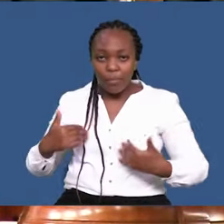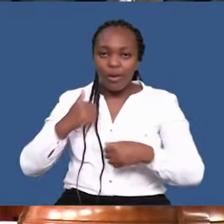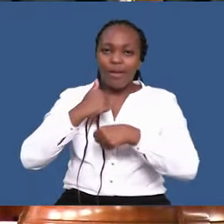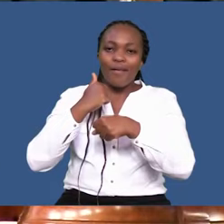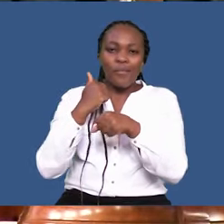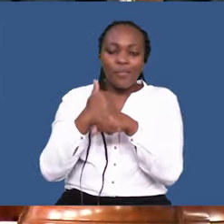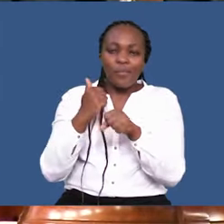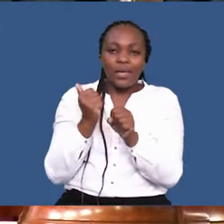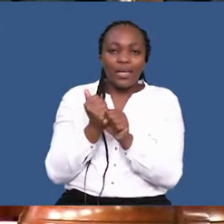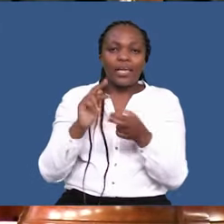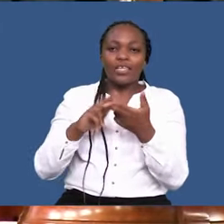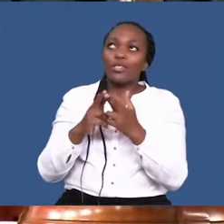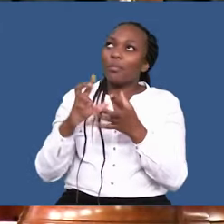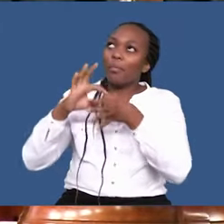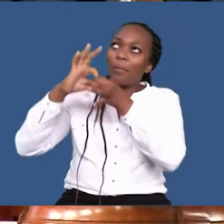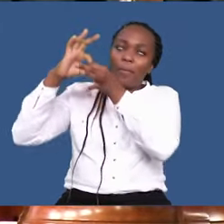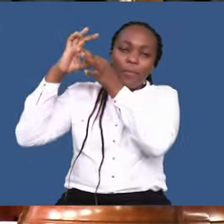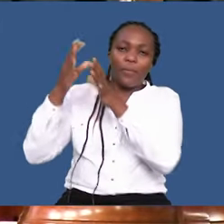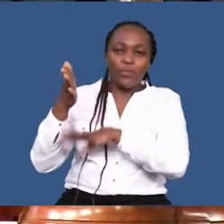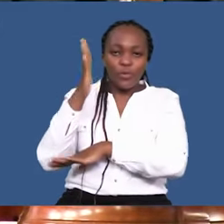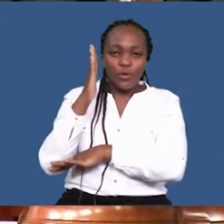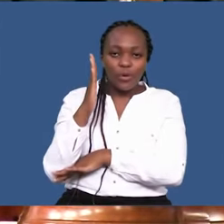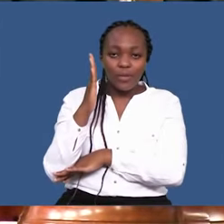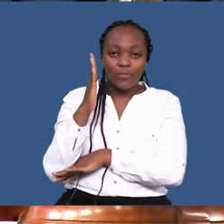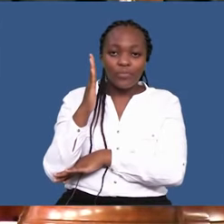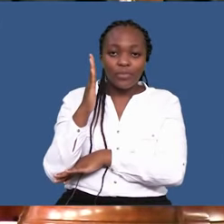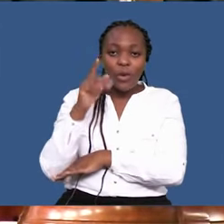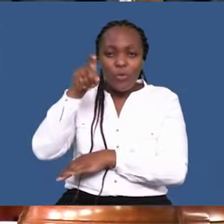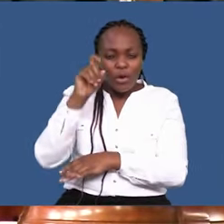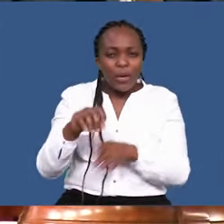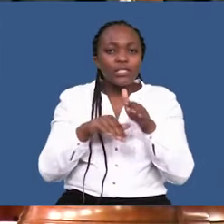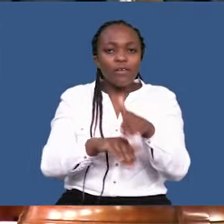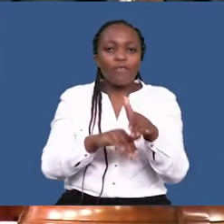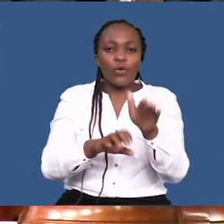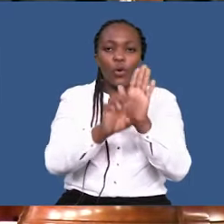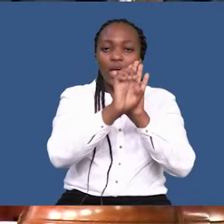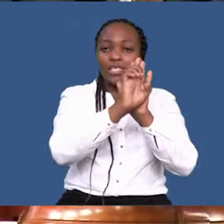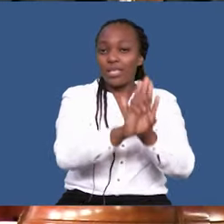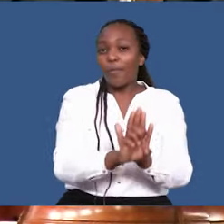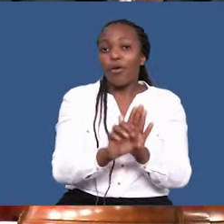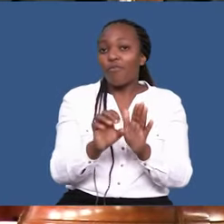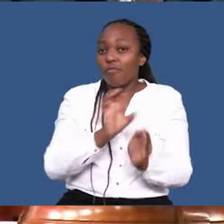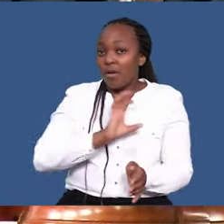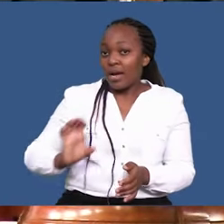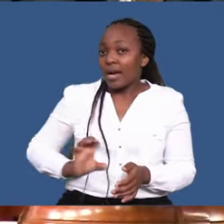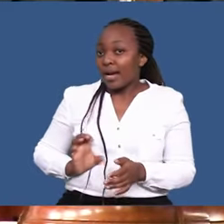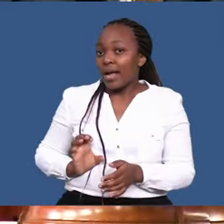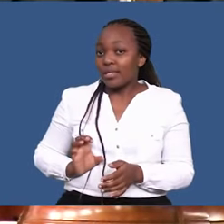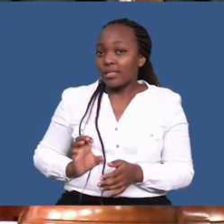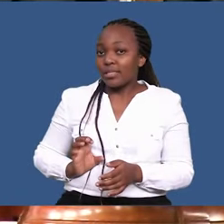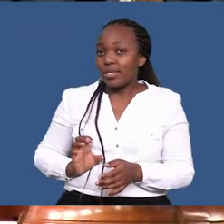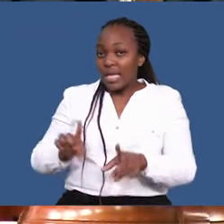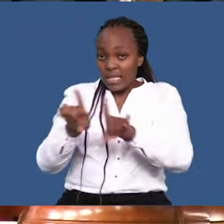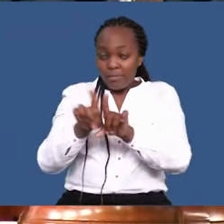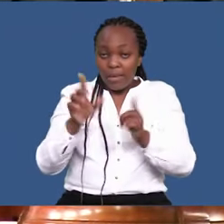us for forgiveness. We must follow the example of Christ. As Christ forgave, be